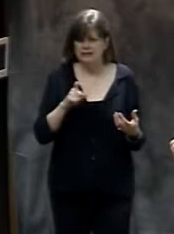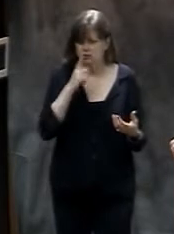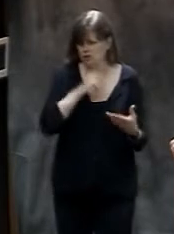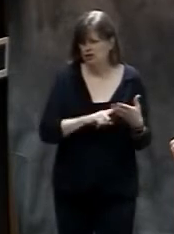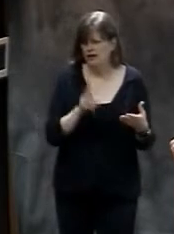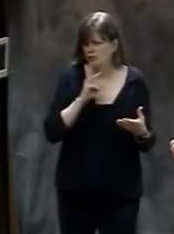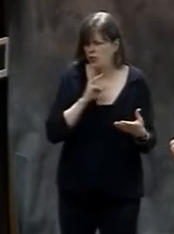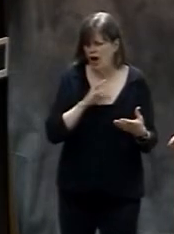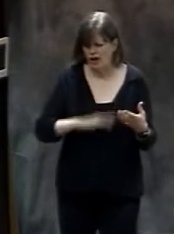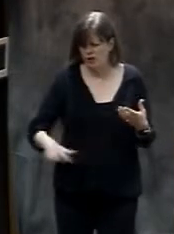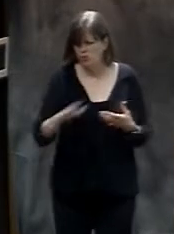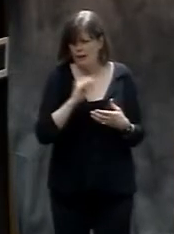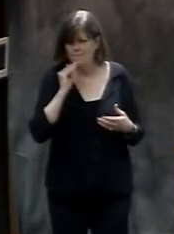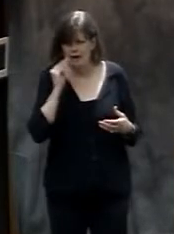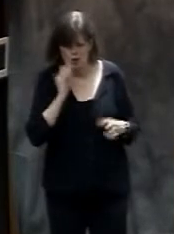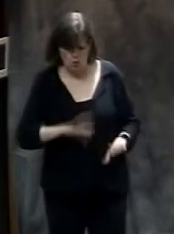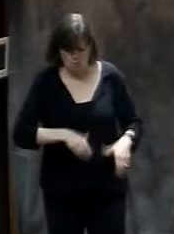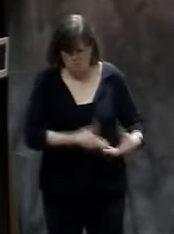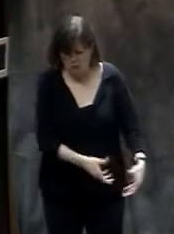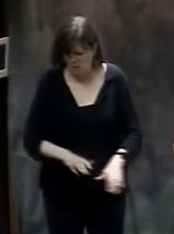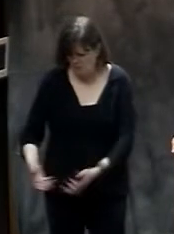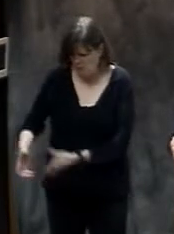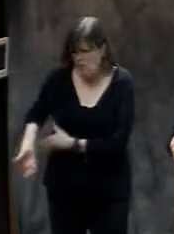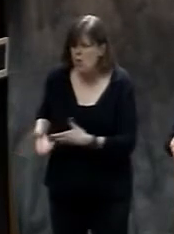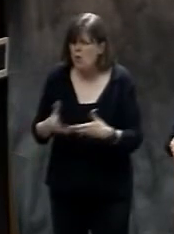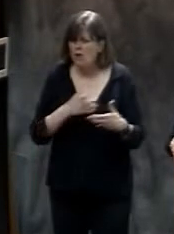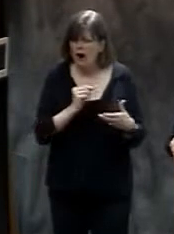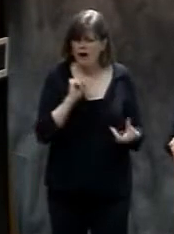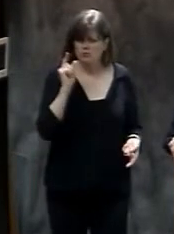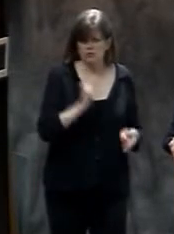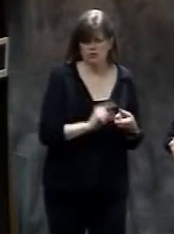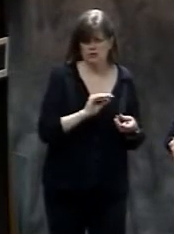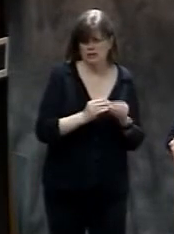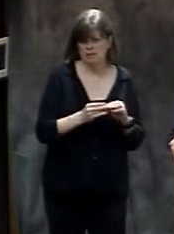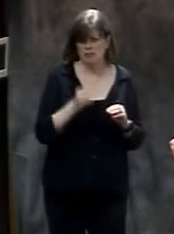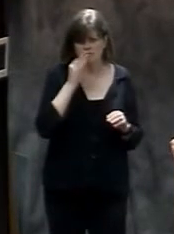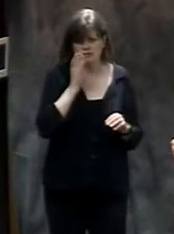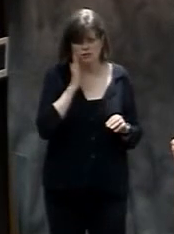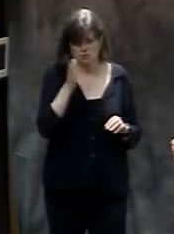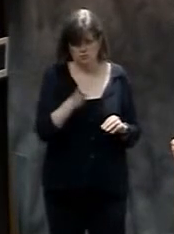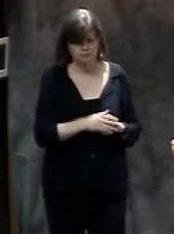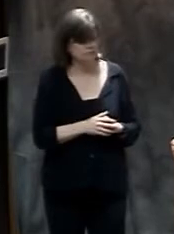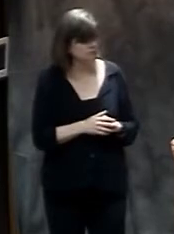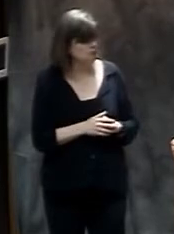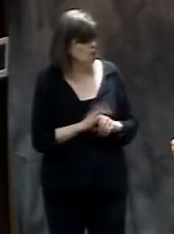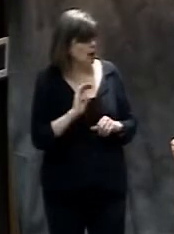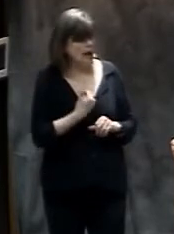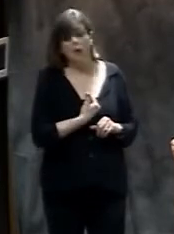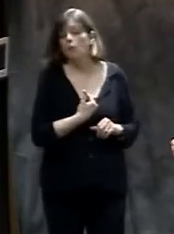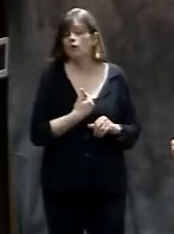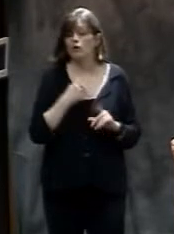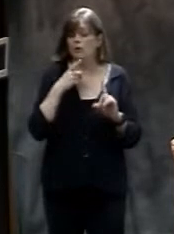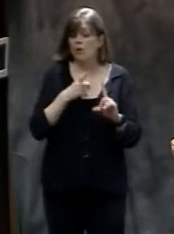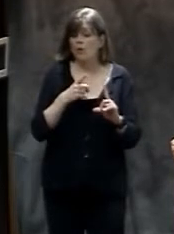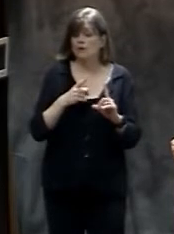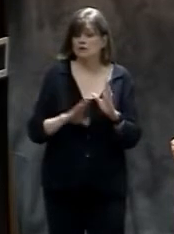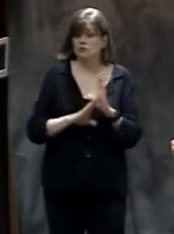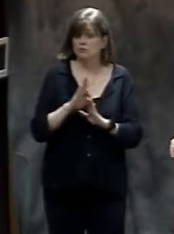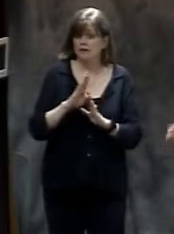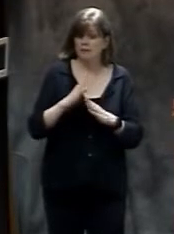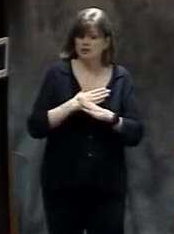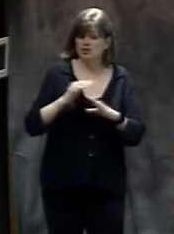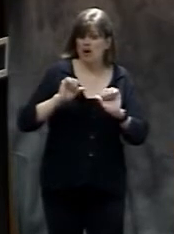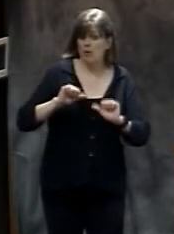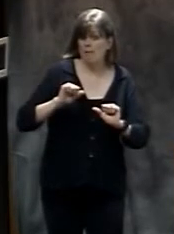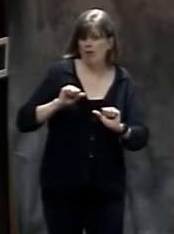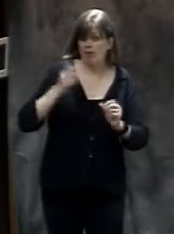homes and reduce the number of mosquitoes. And so our goal is to develop shareable information